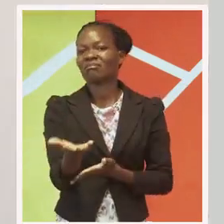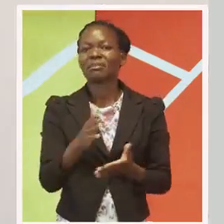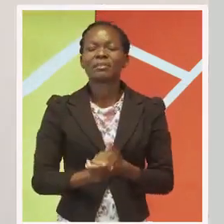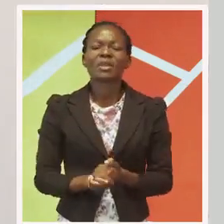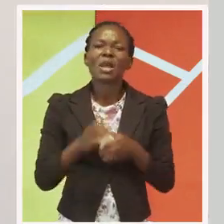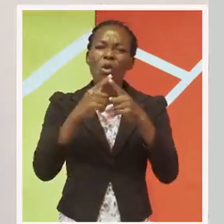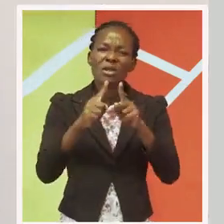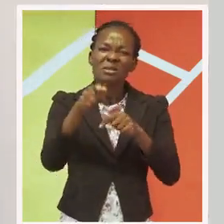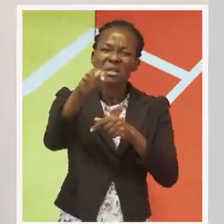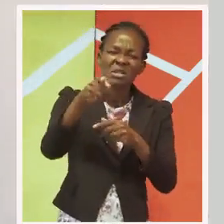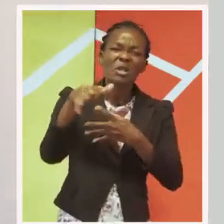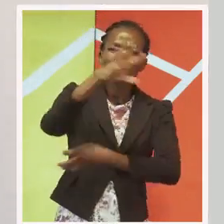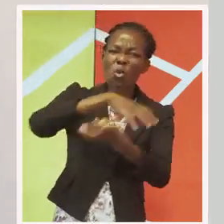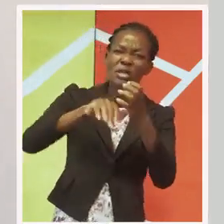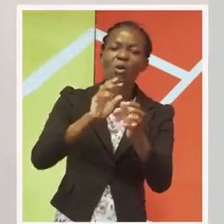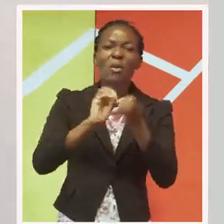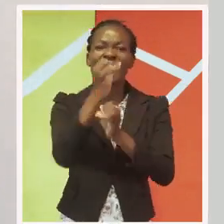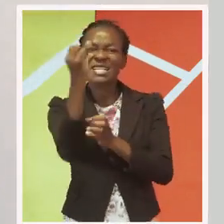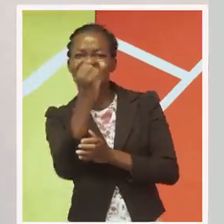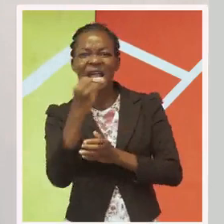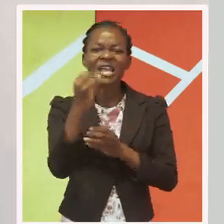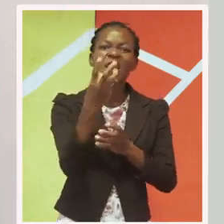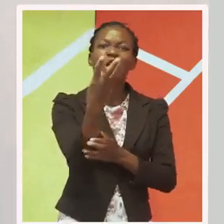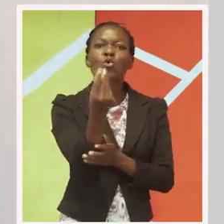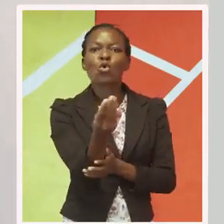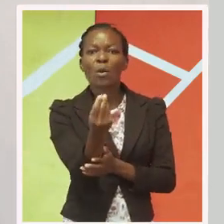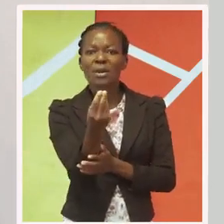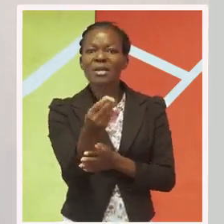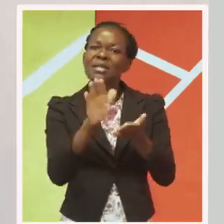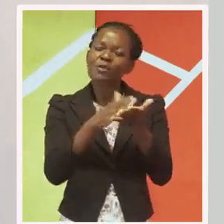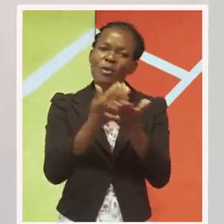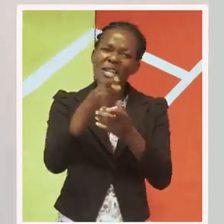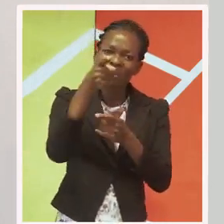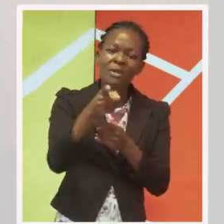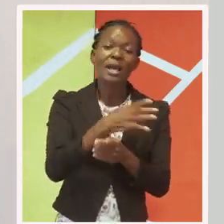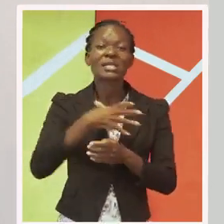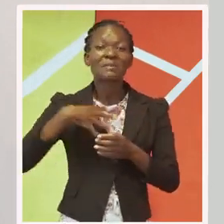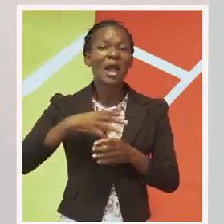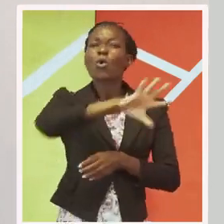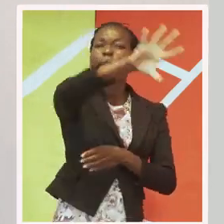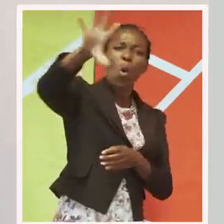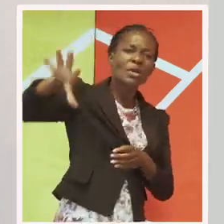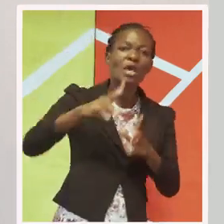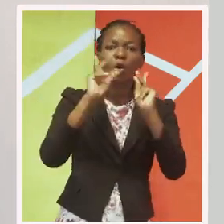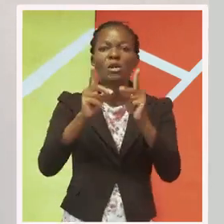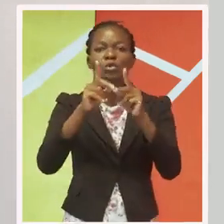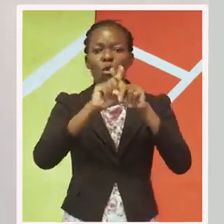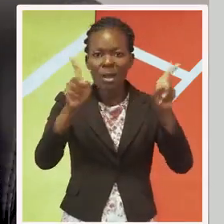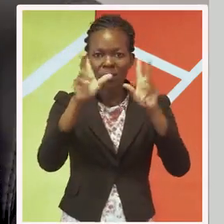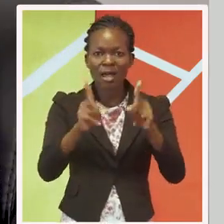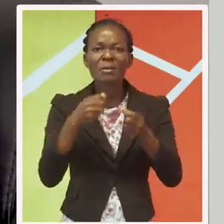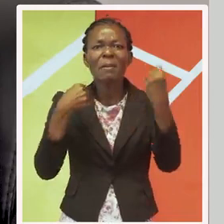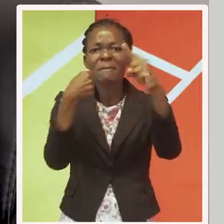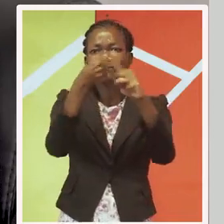women. In response to the flaws in our economy's designs, feminists from around the world are